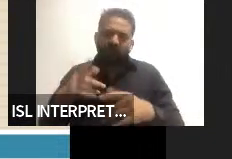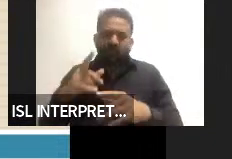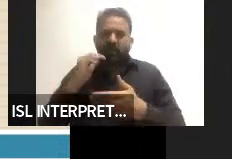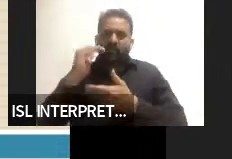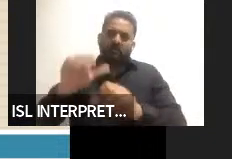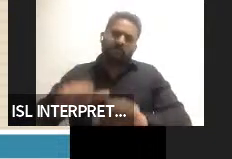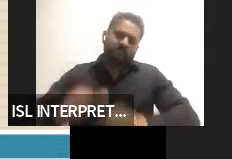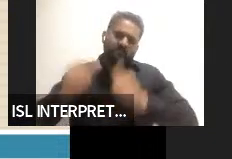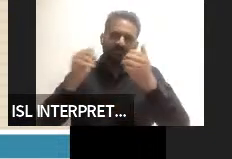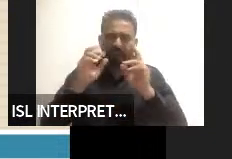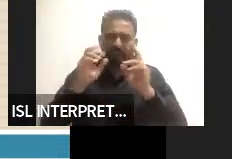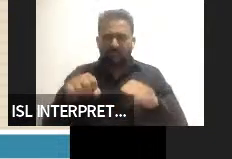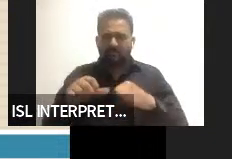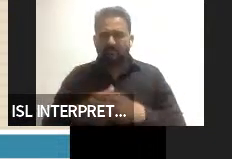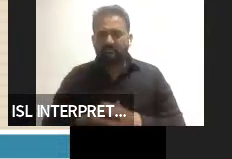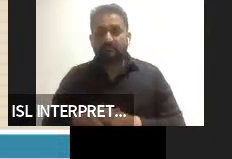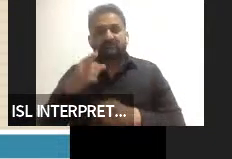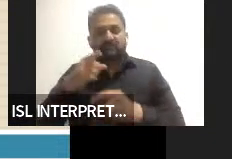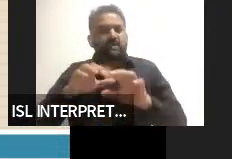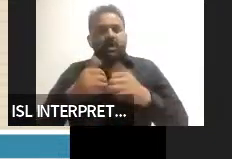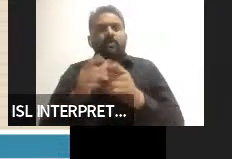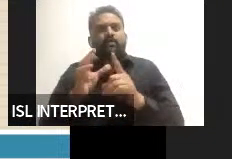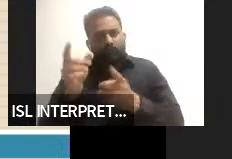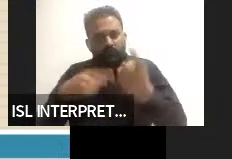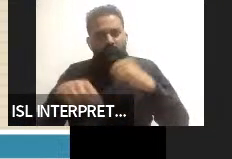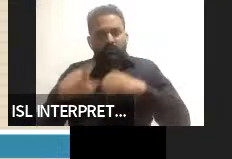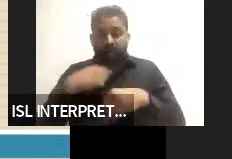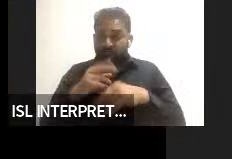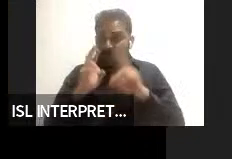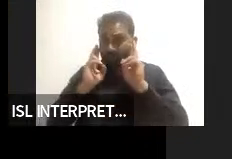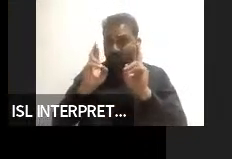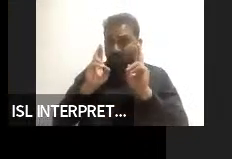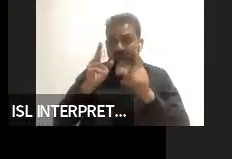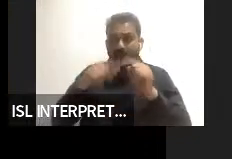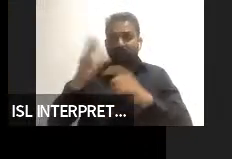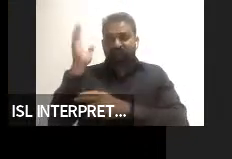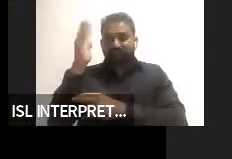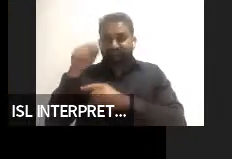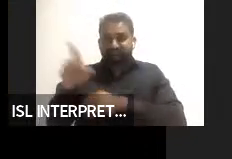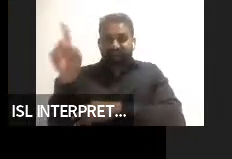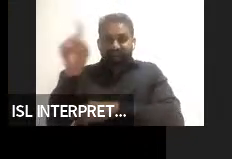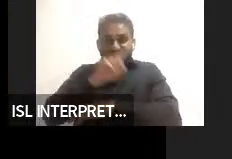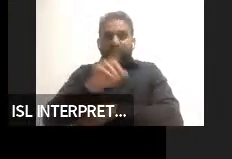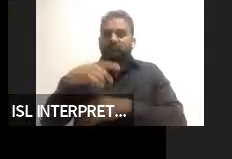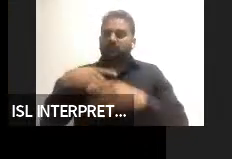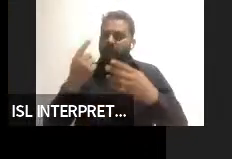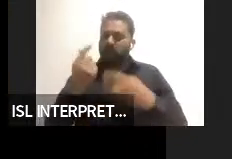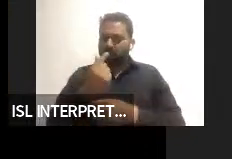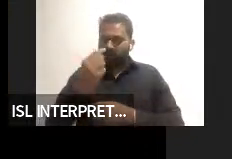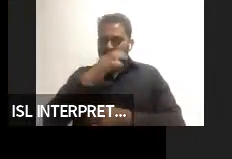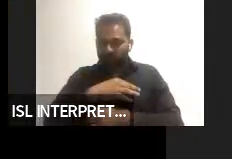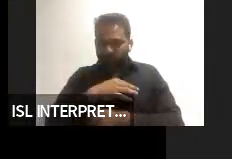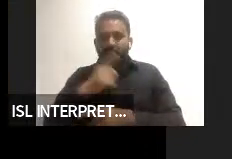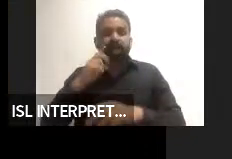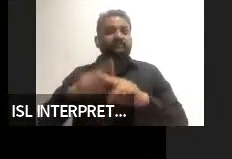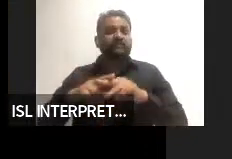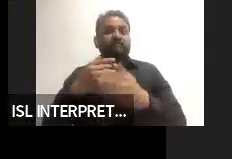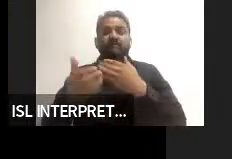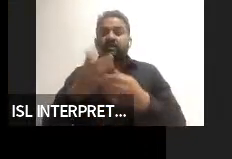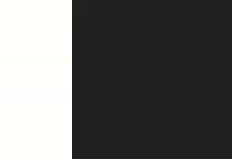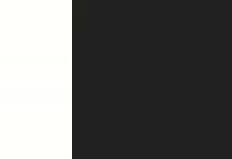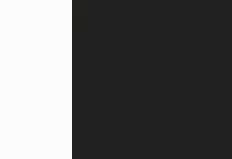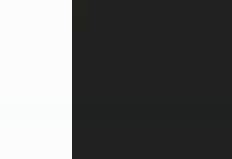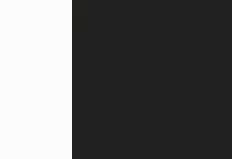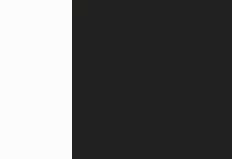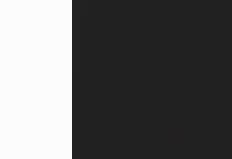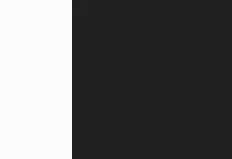that one. So that's how you should do that. I hope this session was useful for you. And if you have any question, I'm happy to take